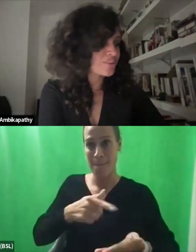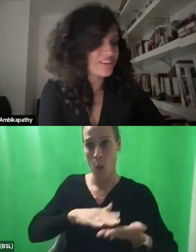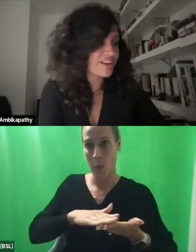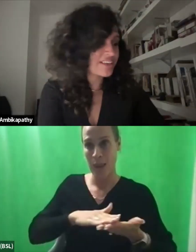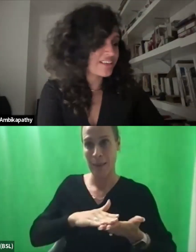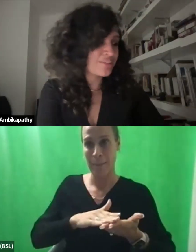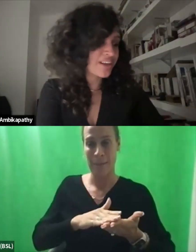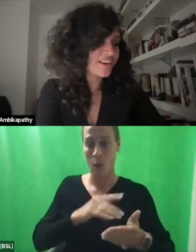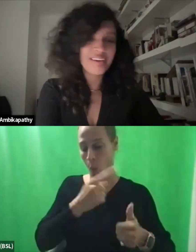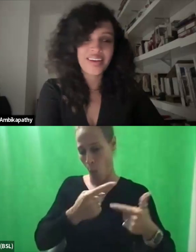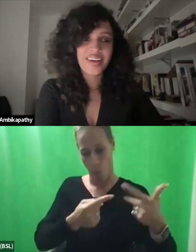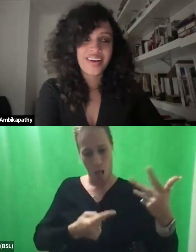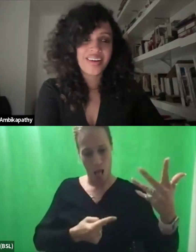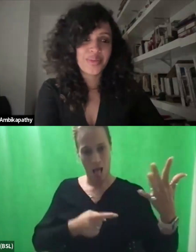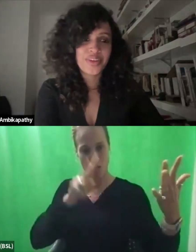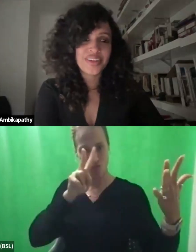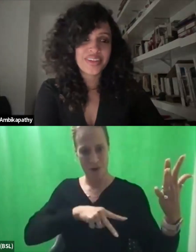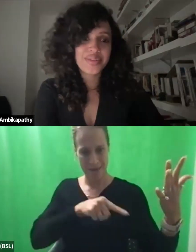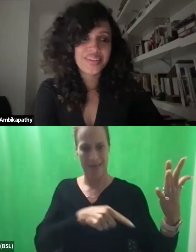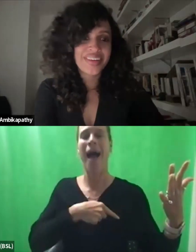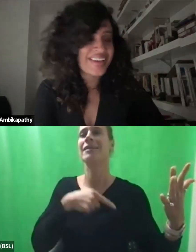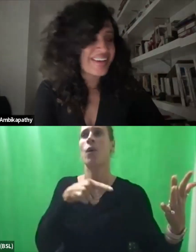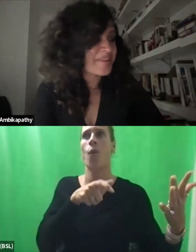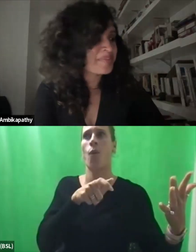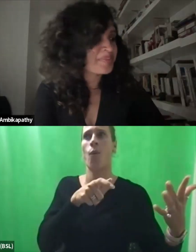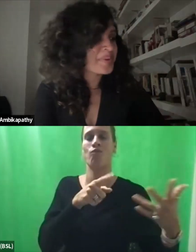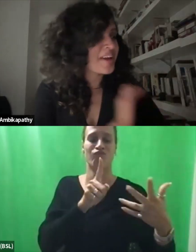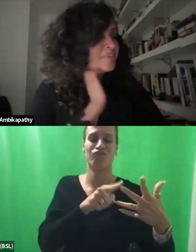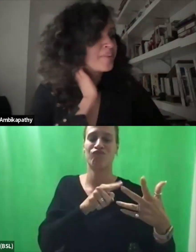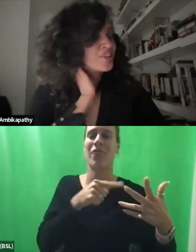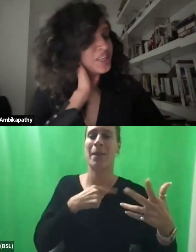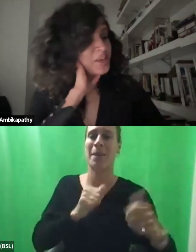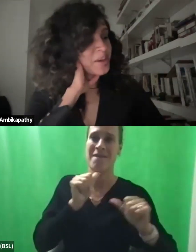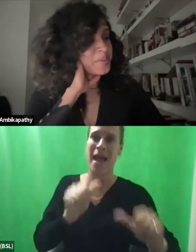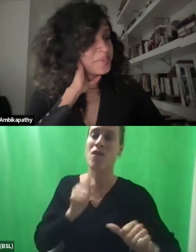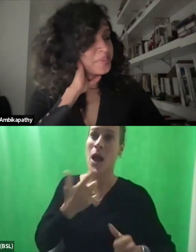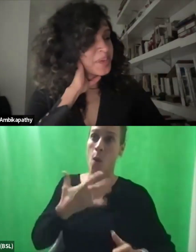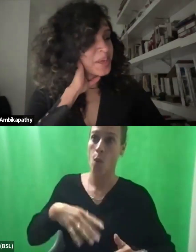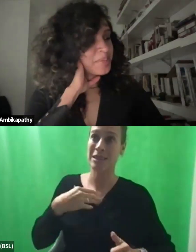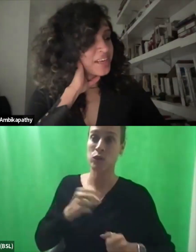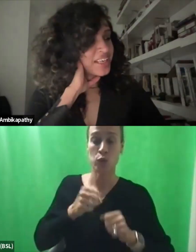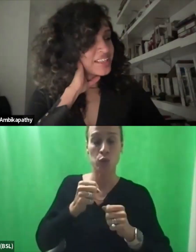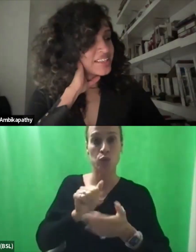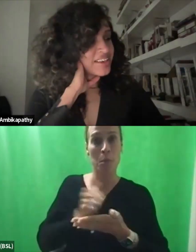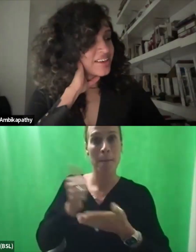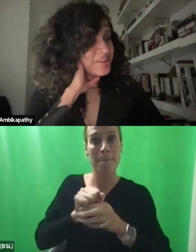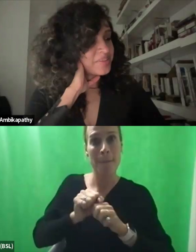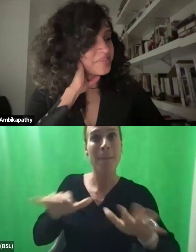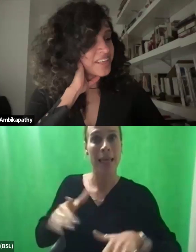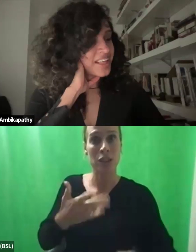mean, as soon as I read it, I knew that I kind of wanted to publish it. But I